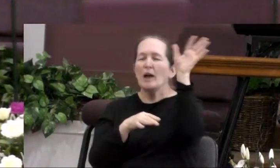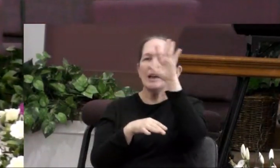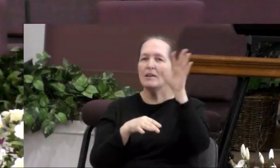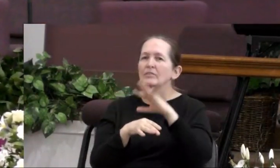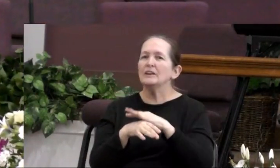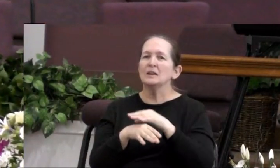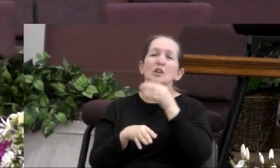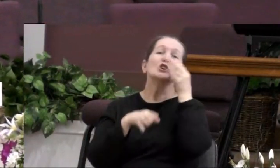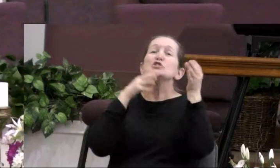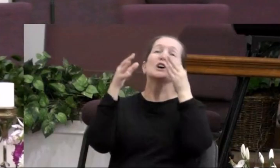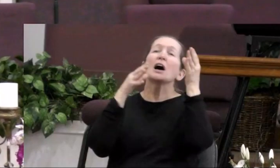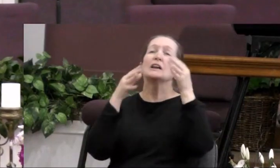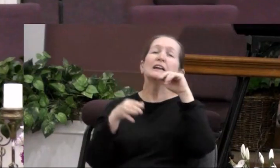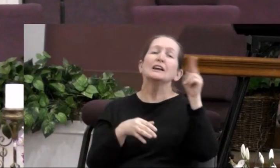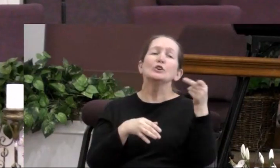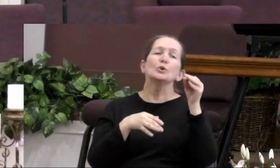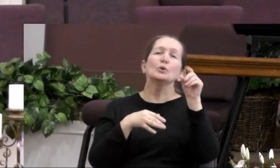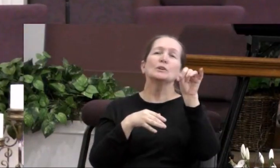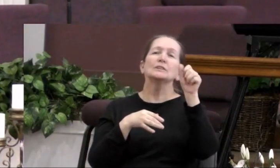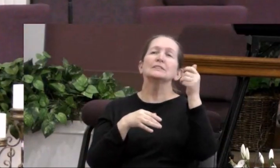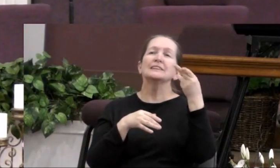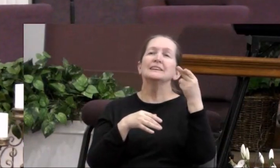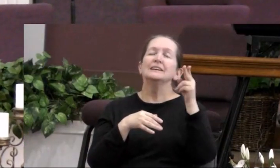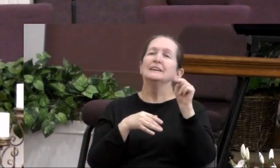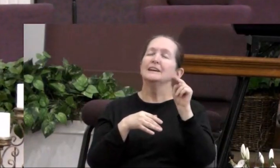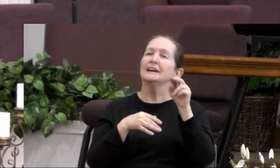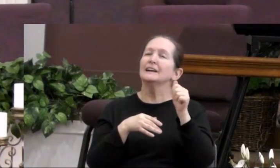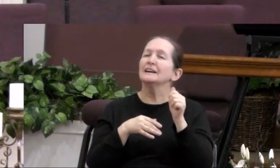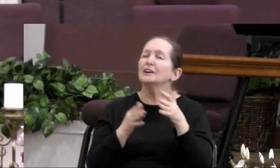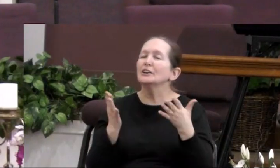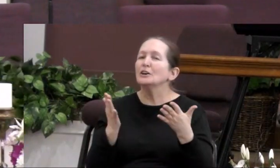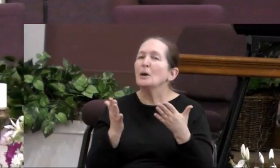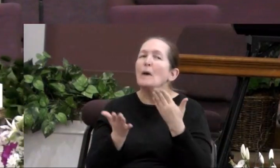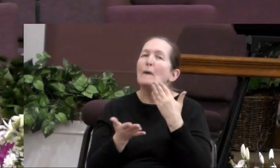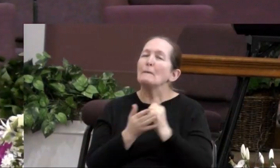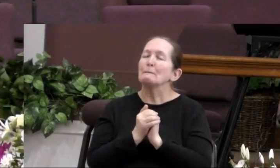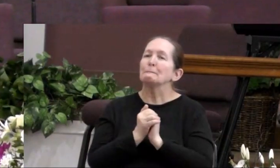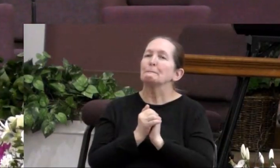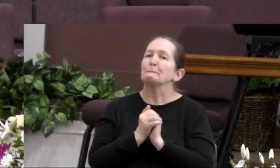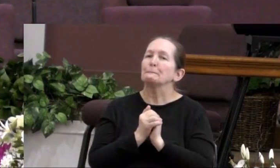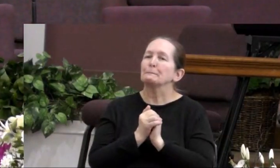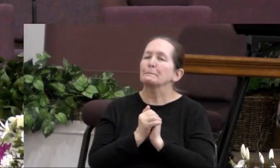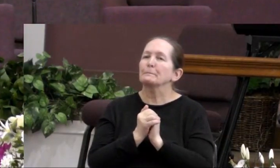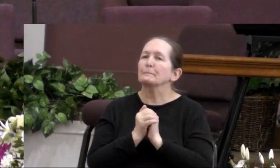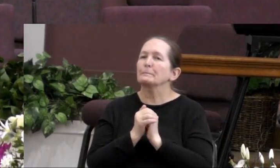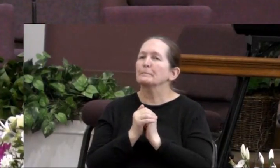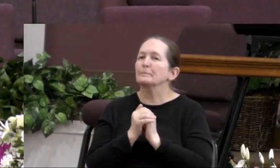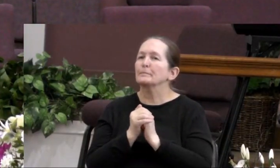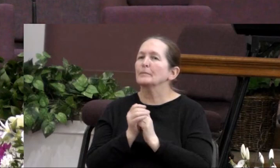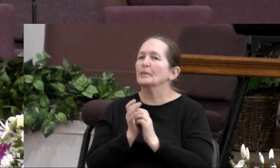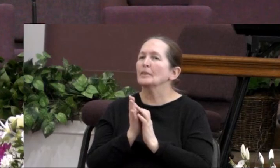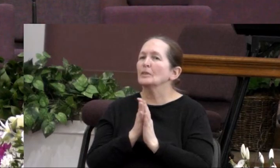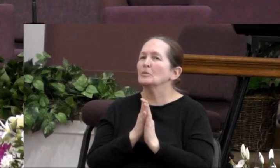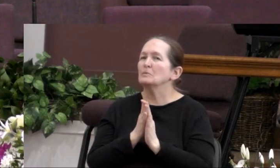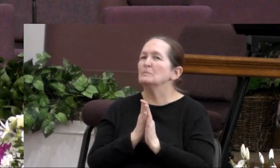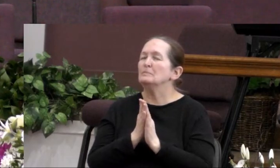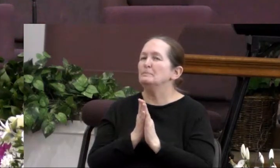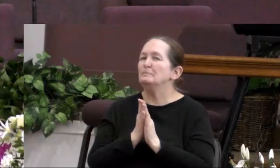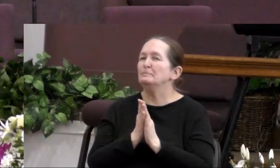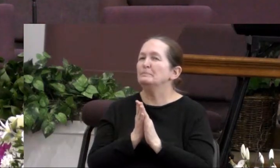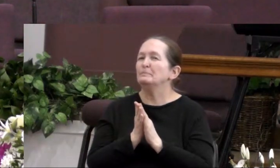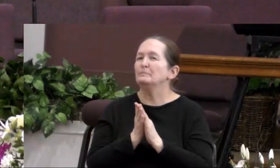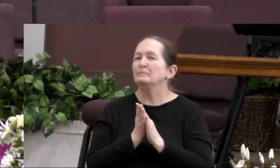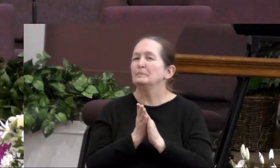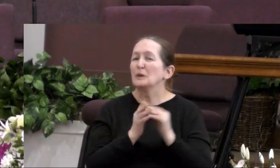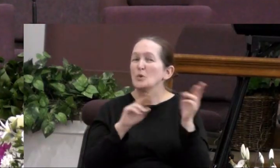They may have been ahead of themselves a little bit before Jesus makes his entry into Jerusalem, where they all were shouting Hosanna.